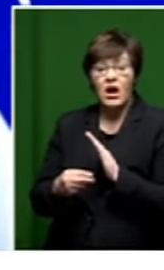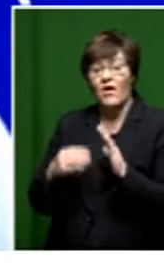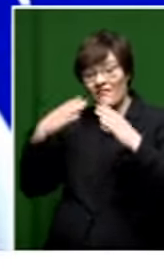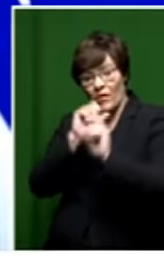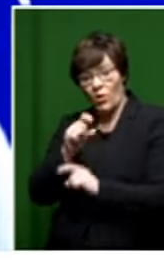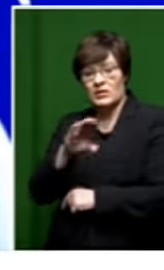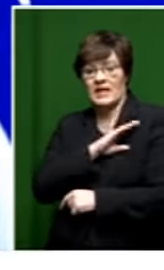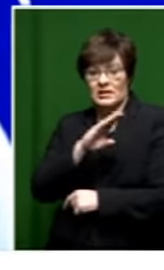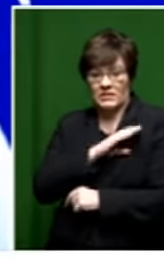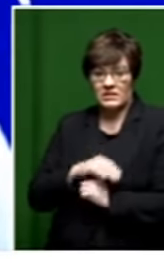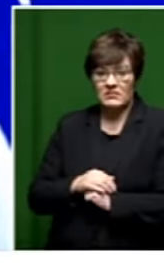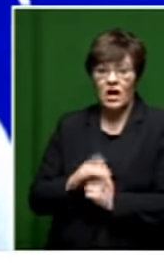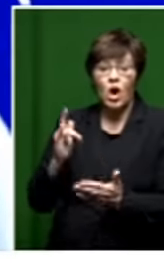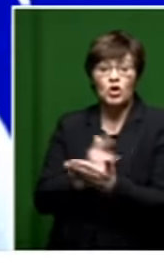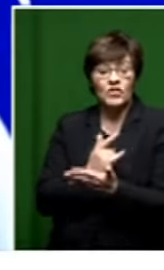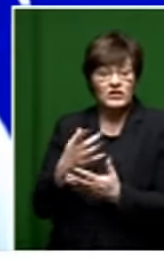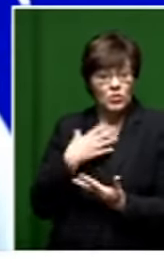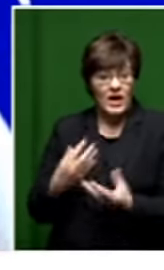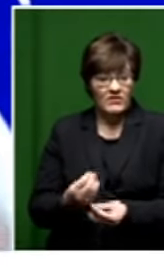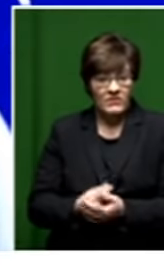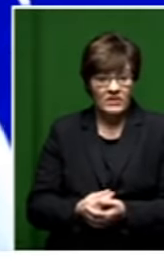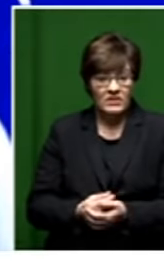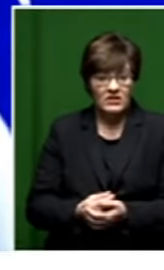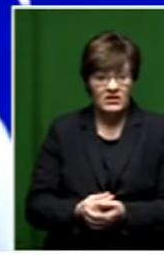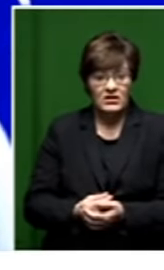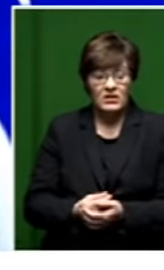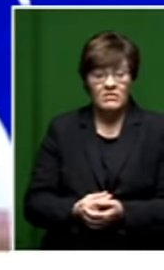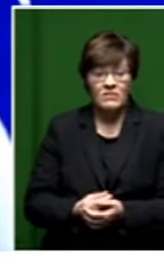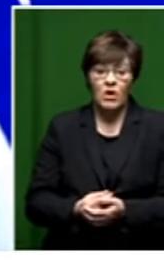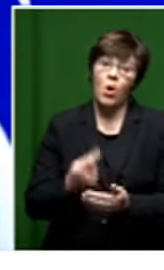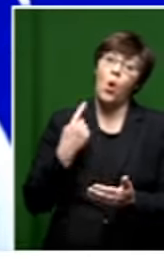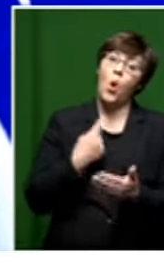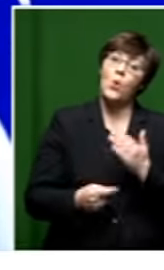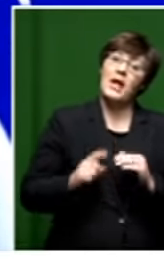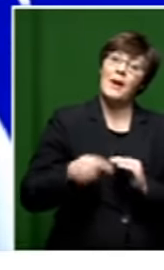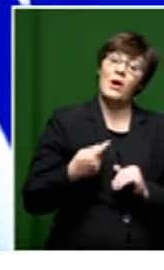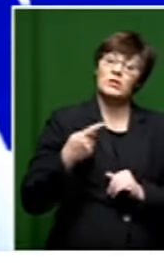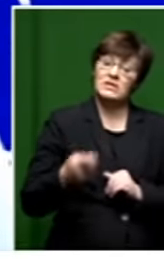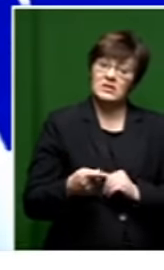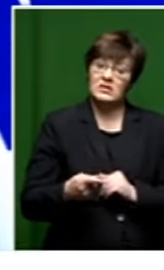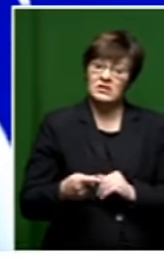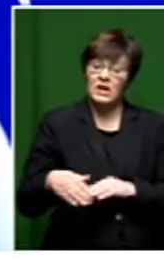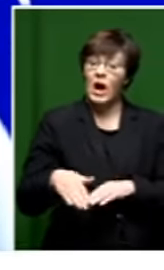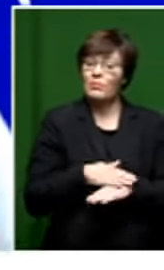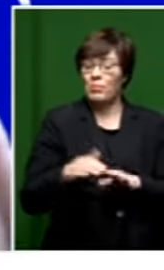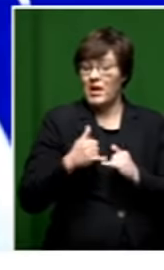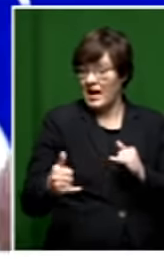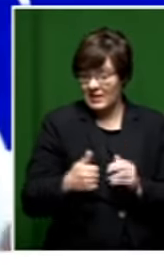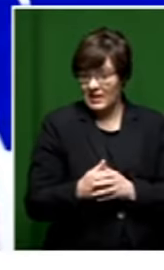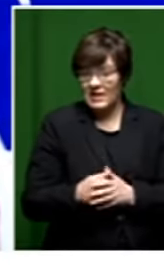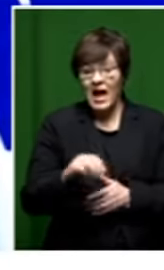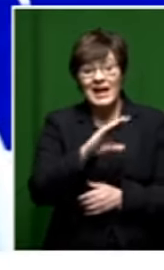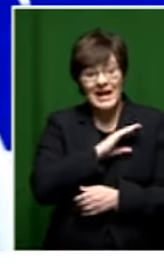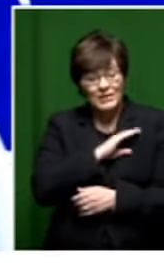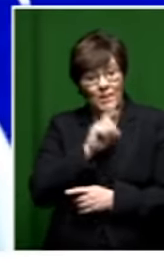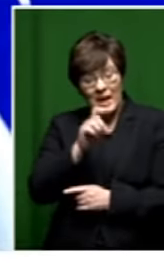So the conversations that we're having is that, it must not only be about, the bottom line. The customers